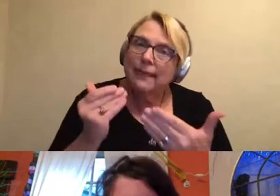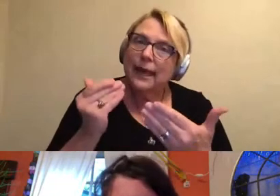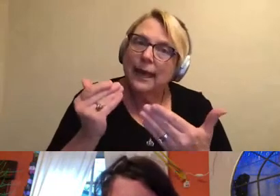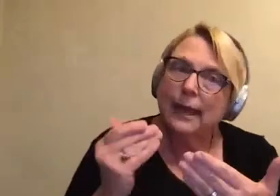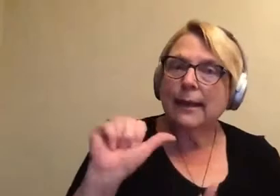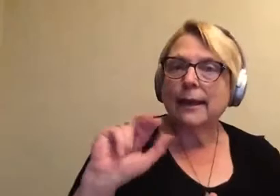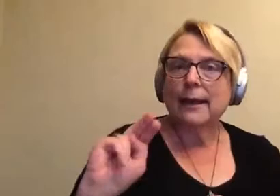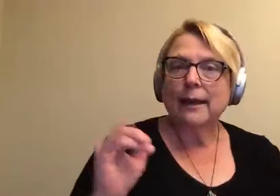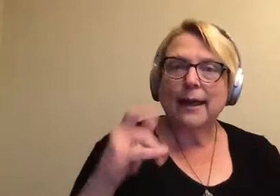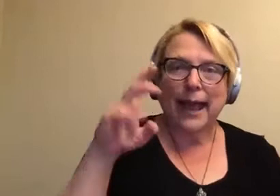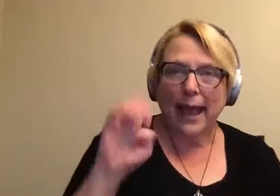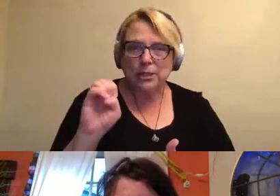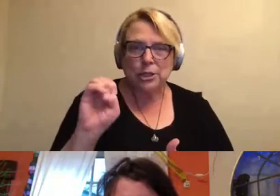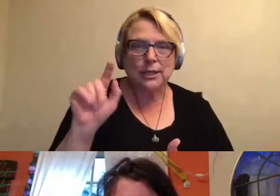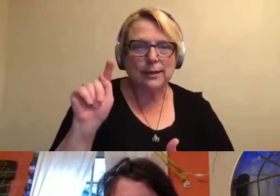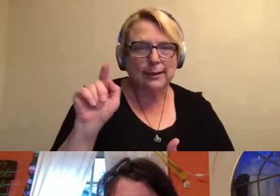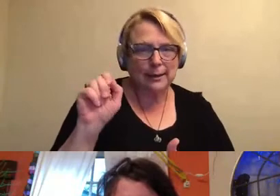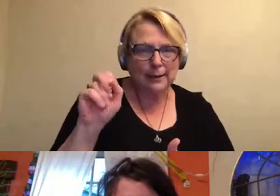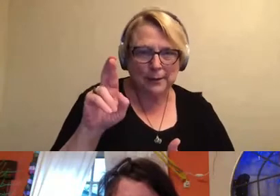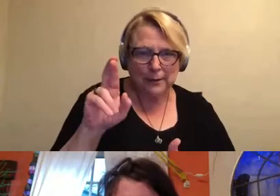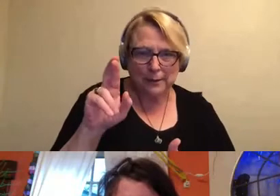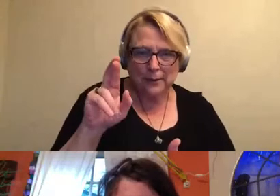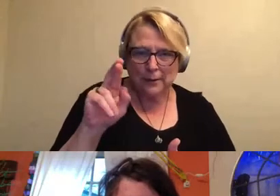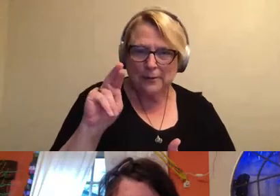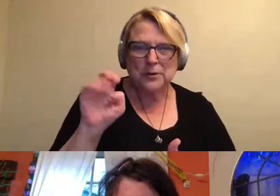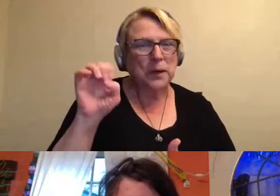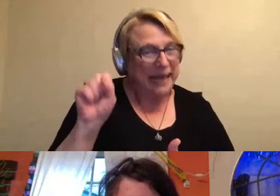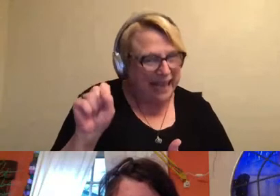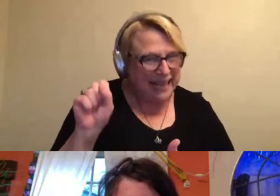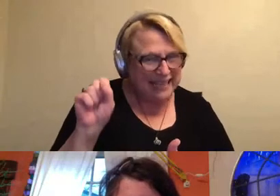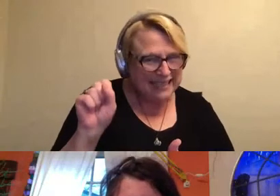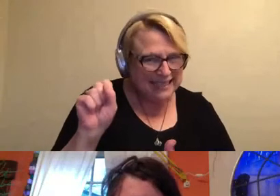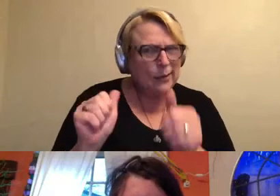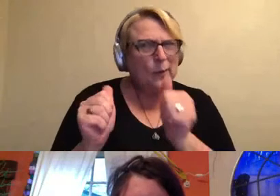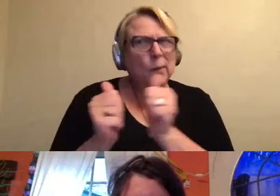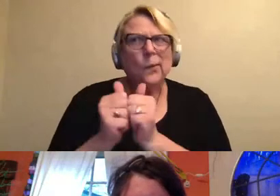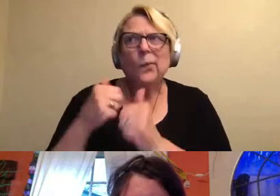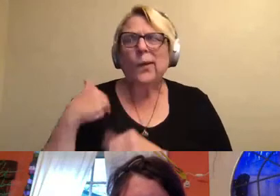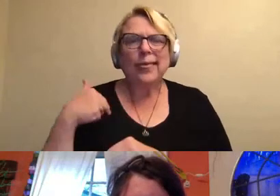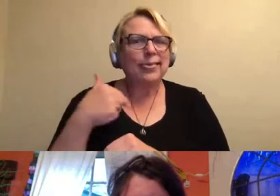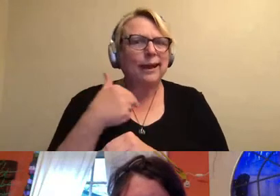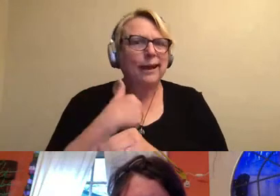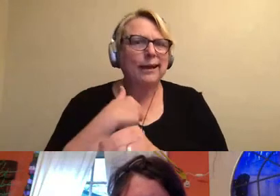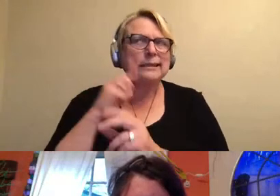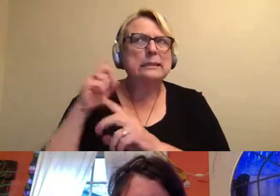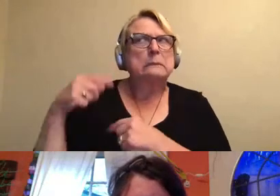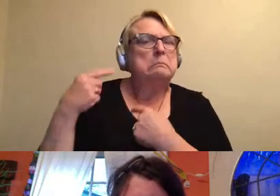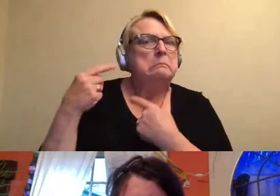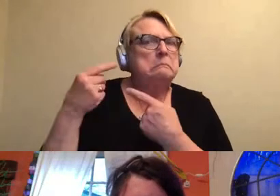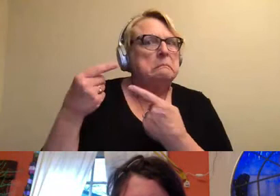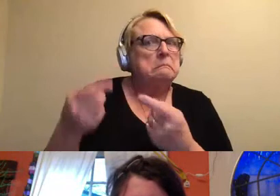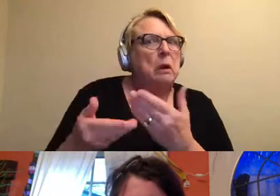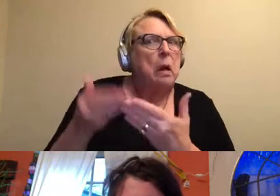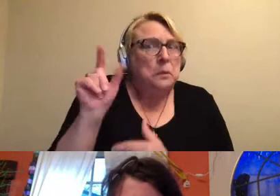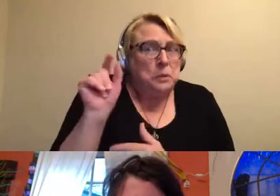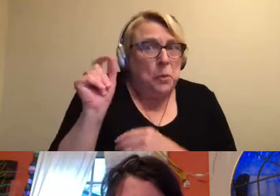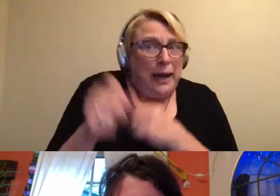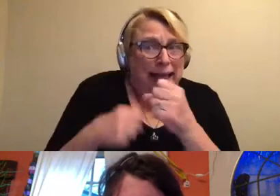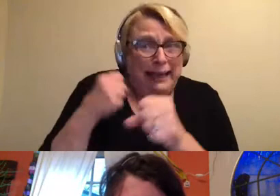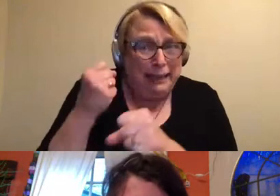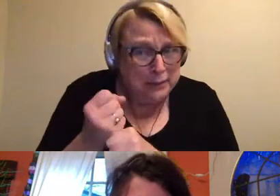Angie Tornes here. Angie has actually been with us for, I think, close to 20 years,